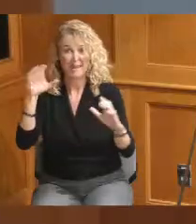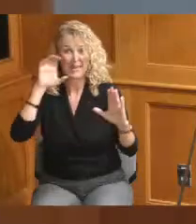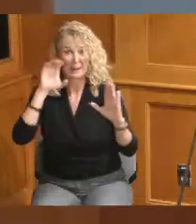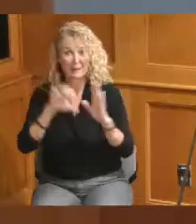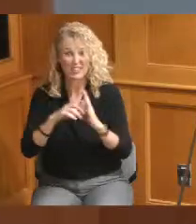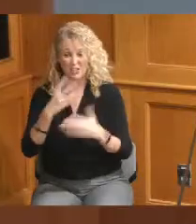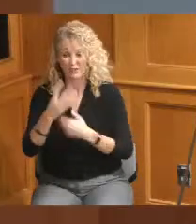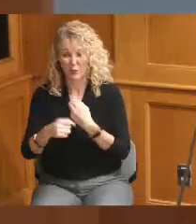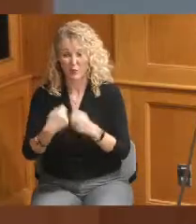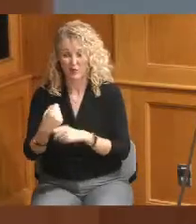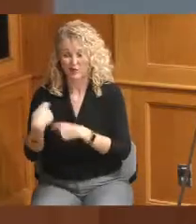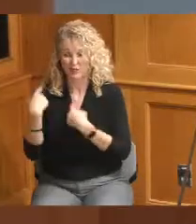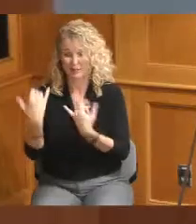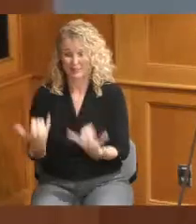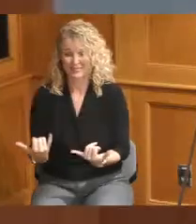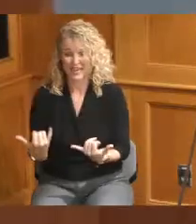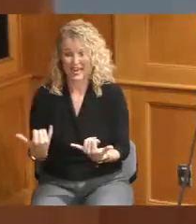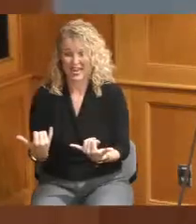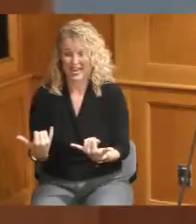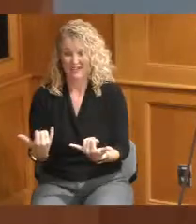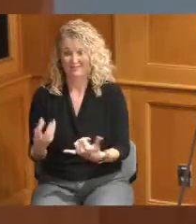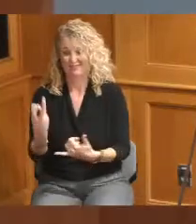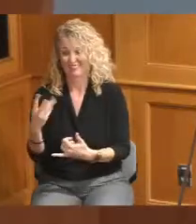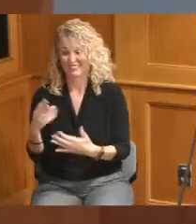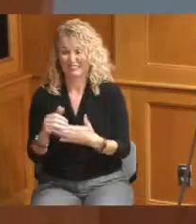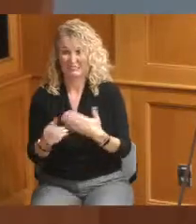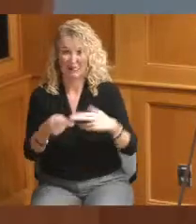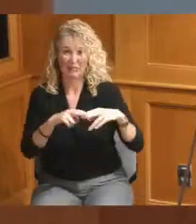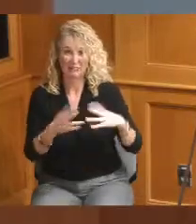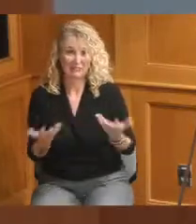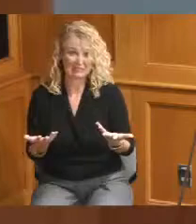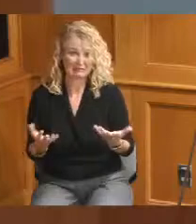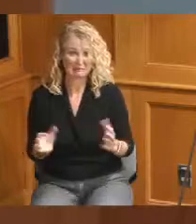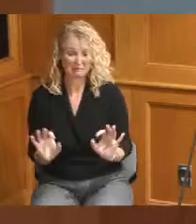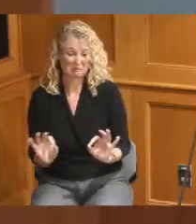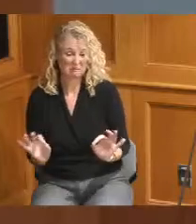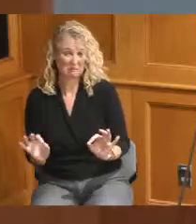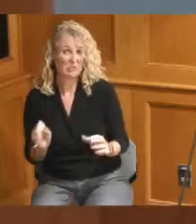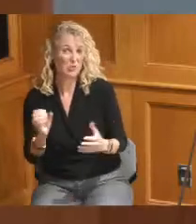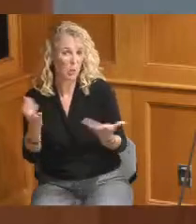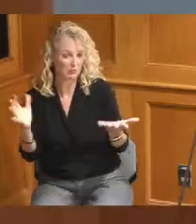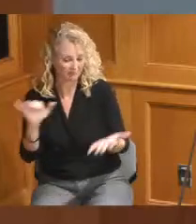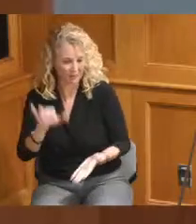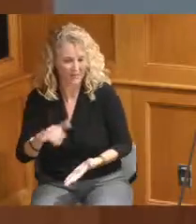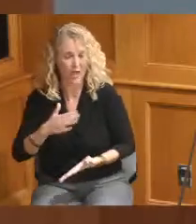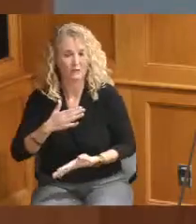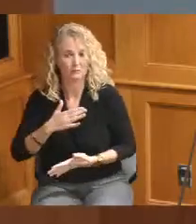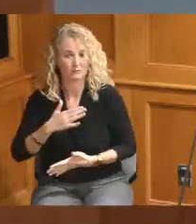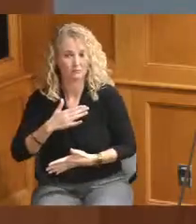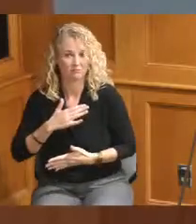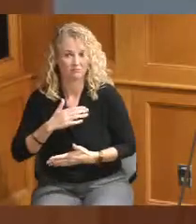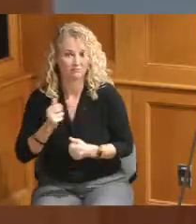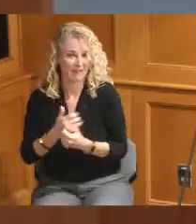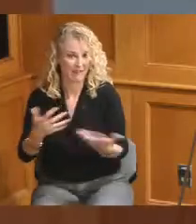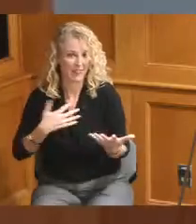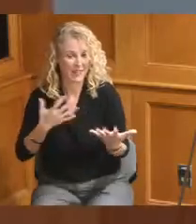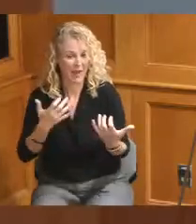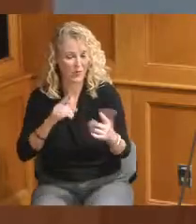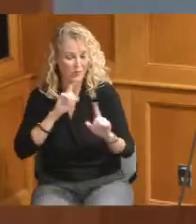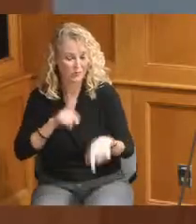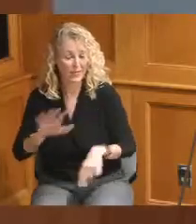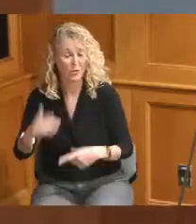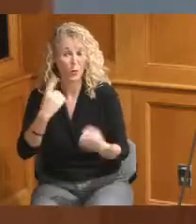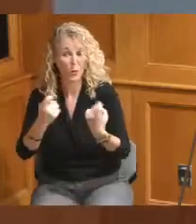4-year period, we're not adding much to the cost of a job. So that is all I would like to say. And if you have